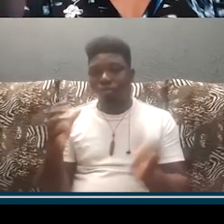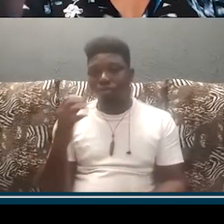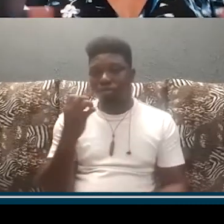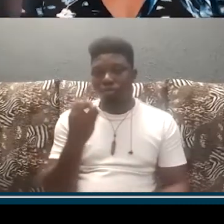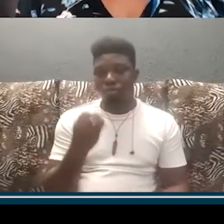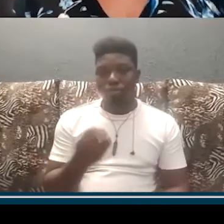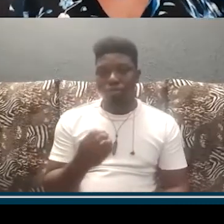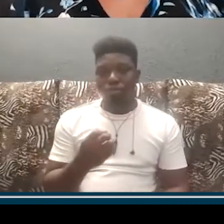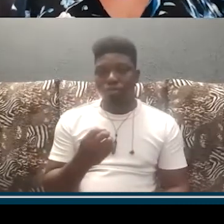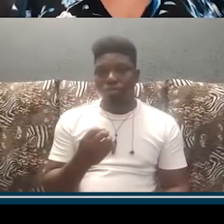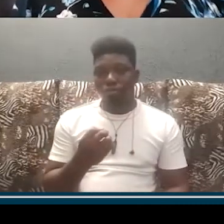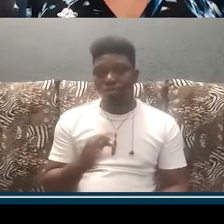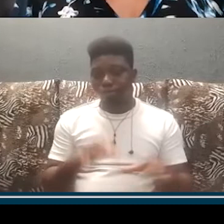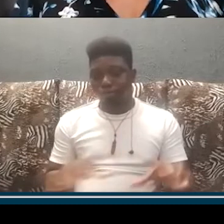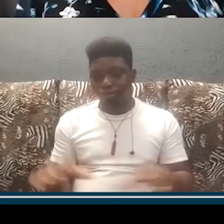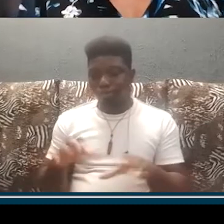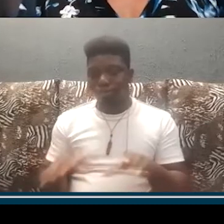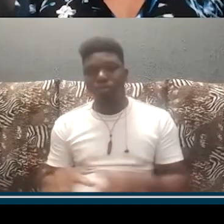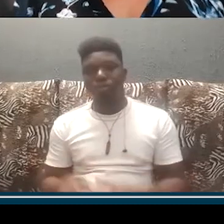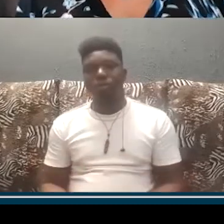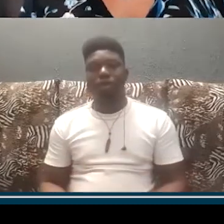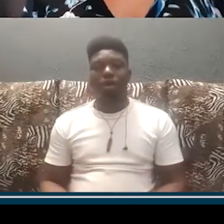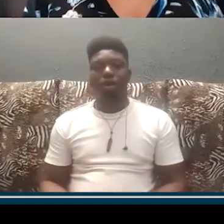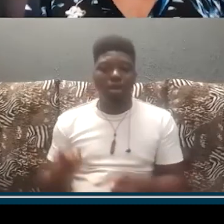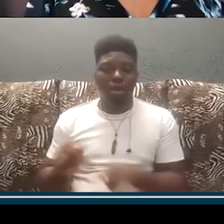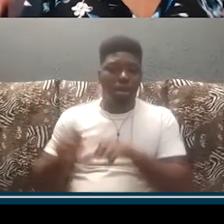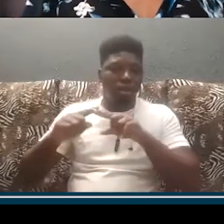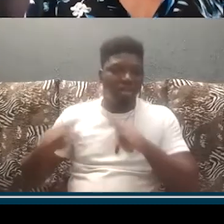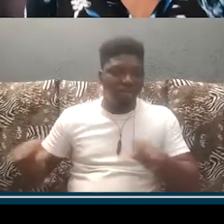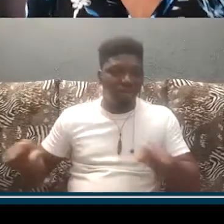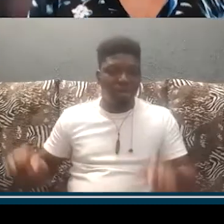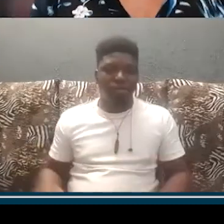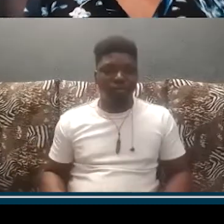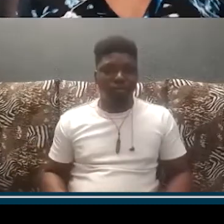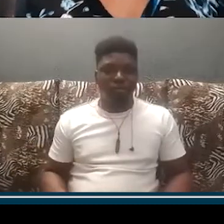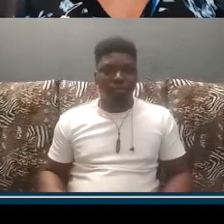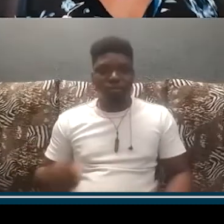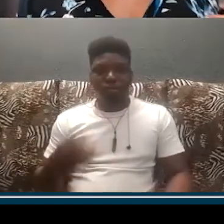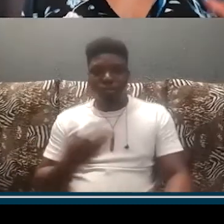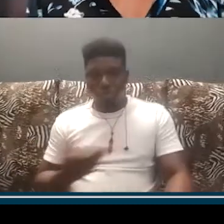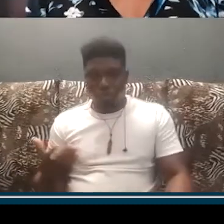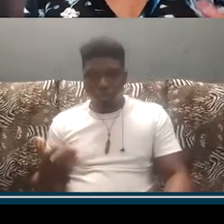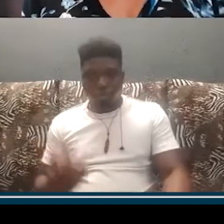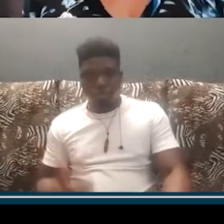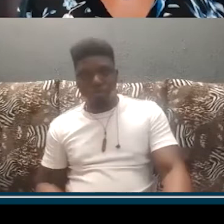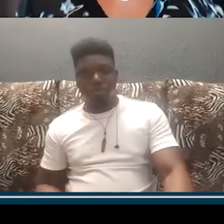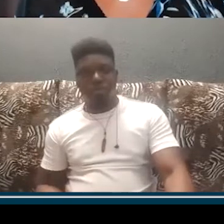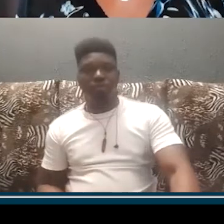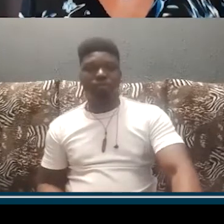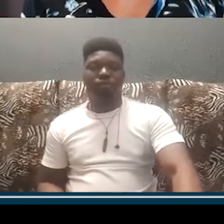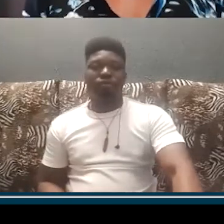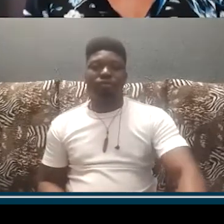mix. So if I put all these different ingredients out, and some of them were raisins and chocolate chips and